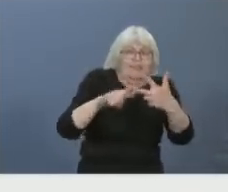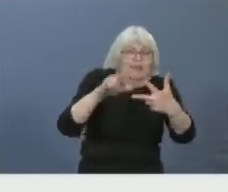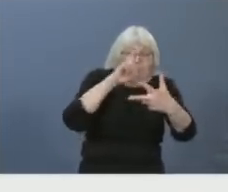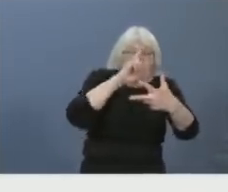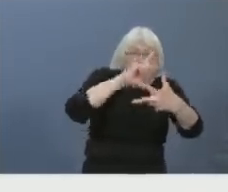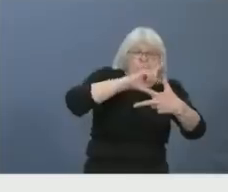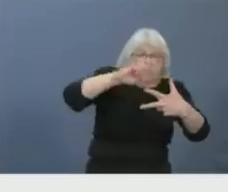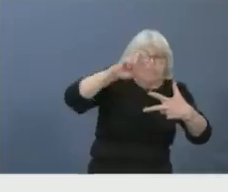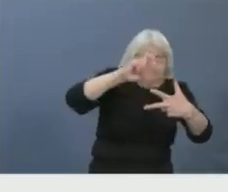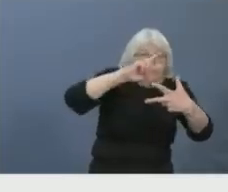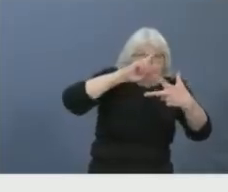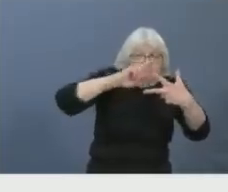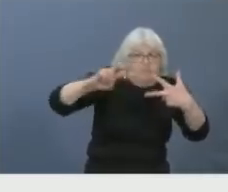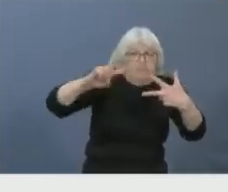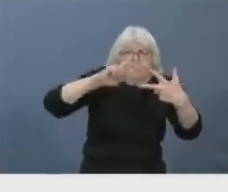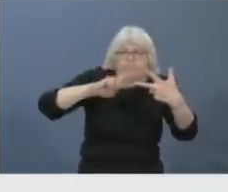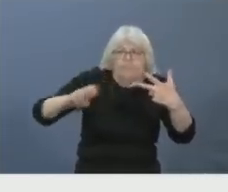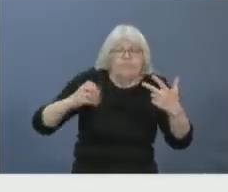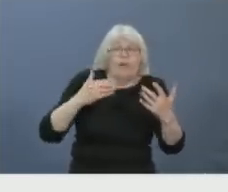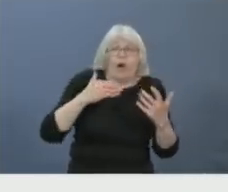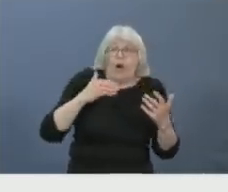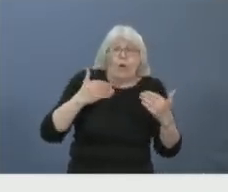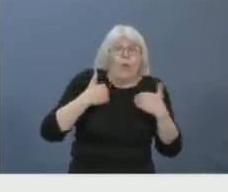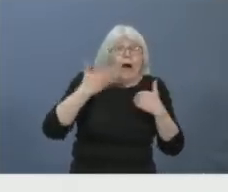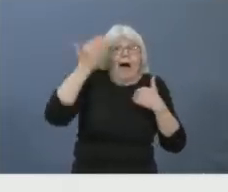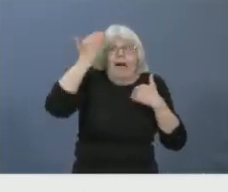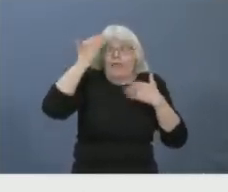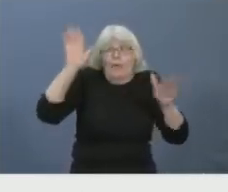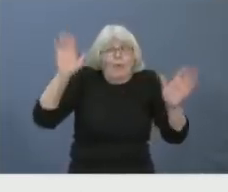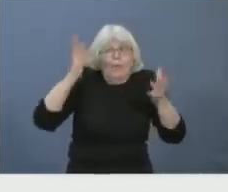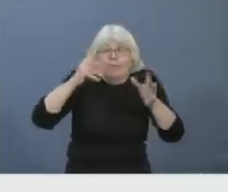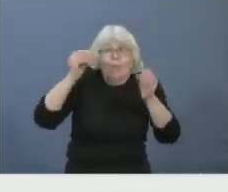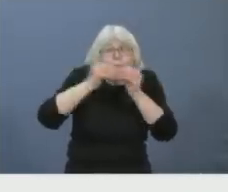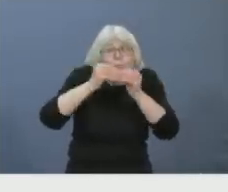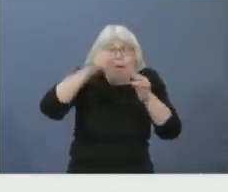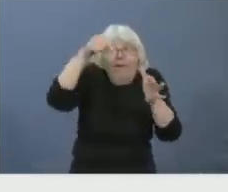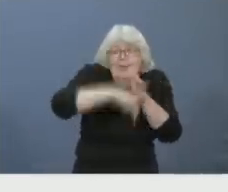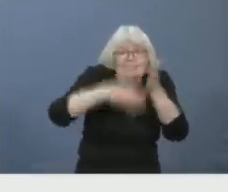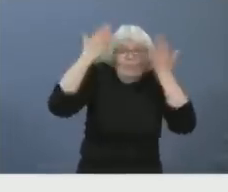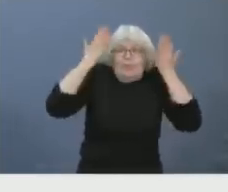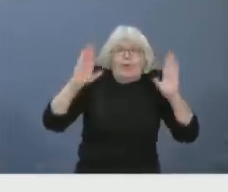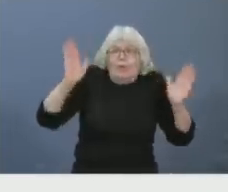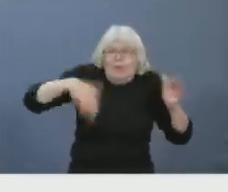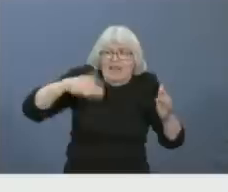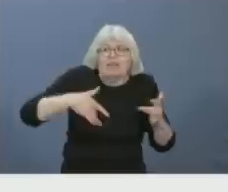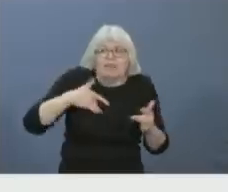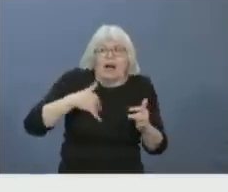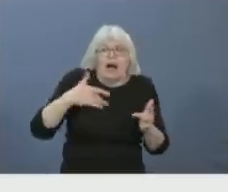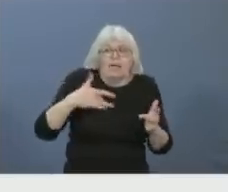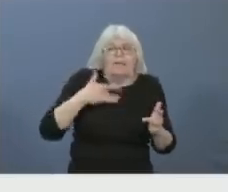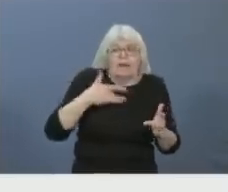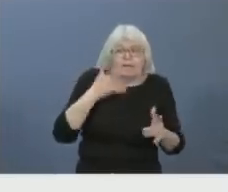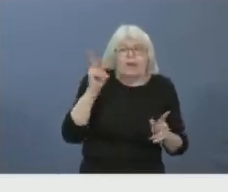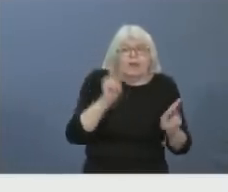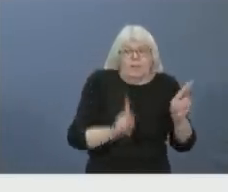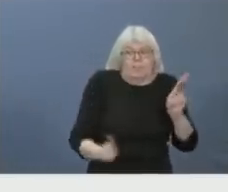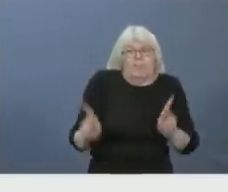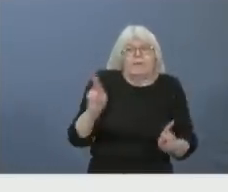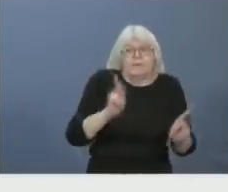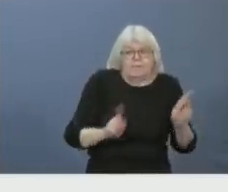specific cause. It is safe to say very likely human cause for all these